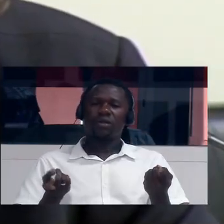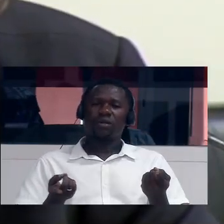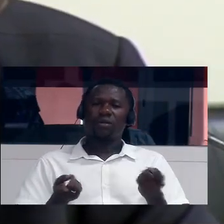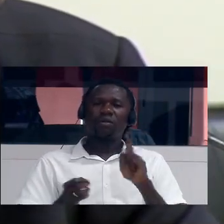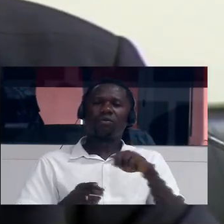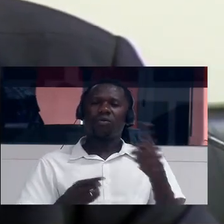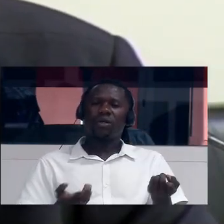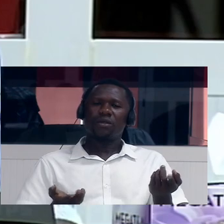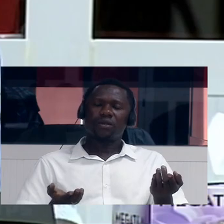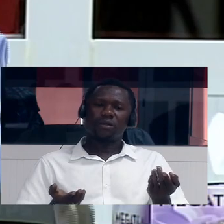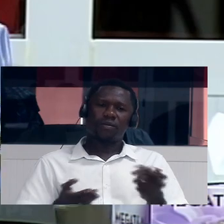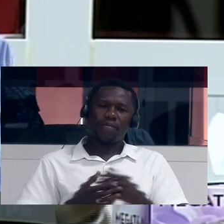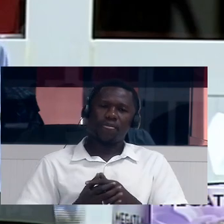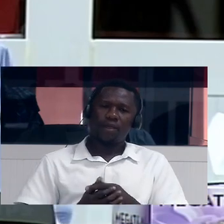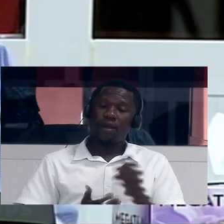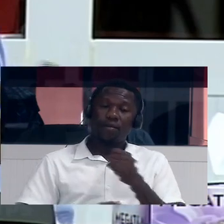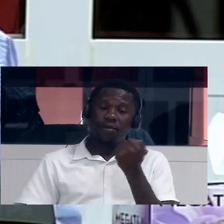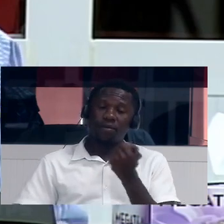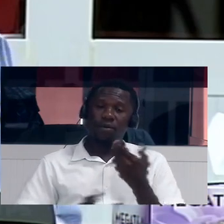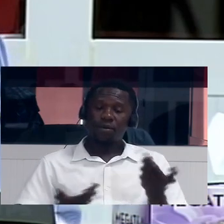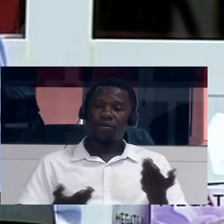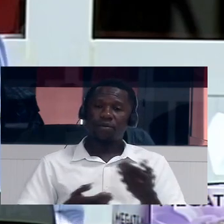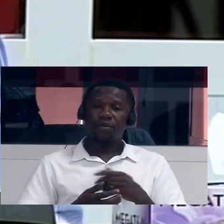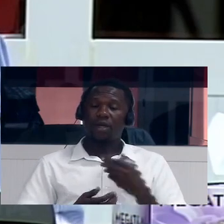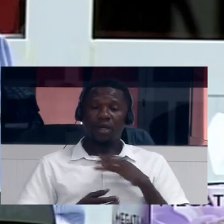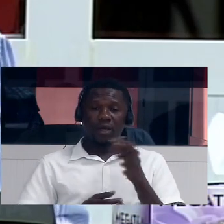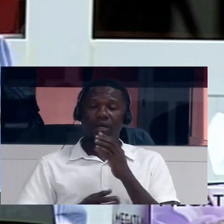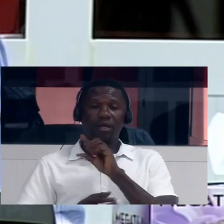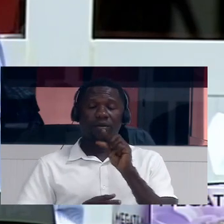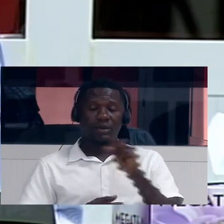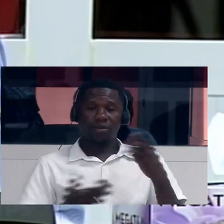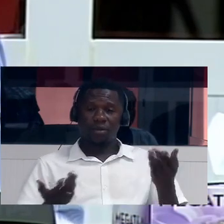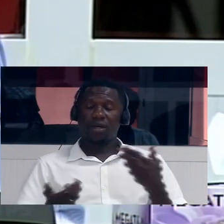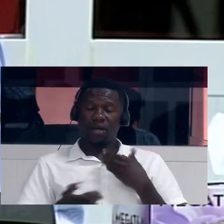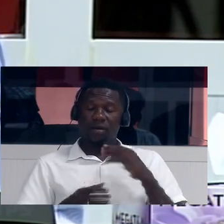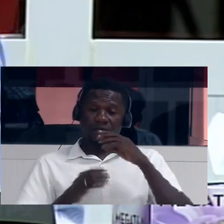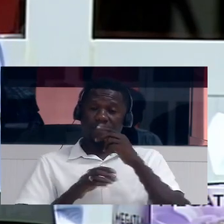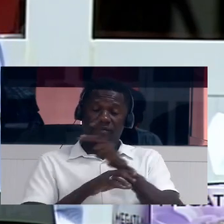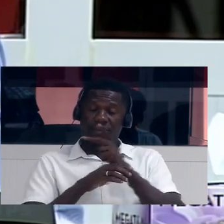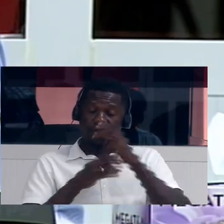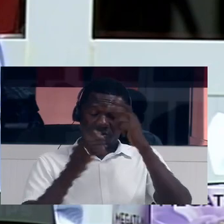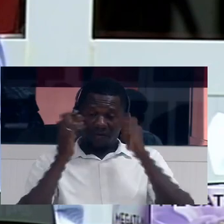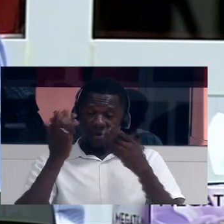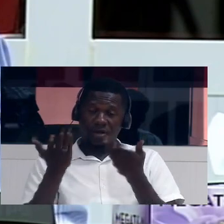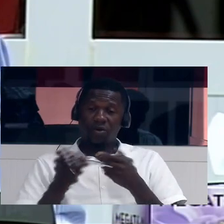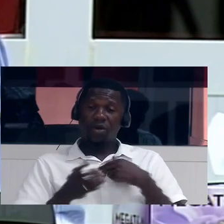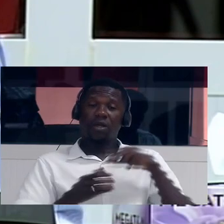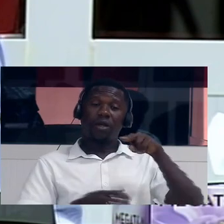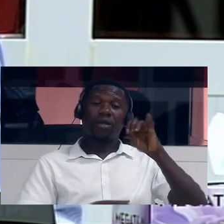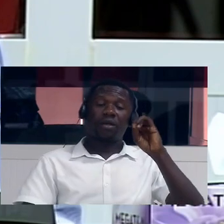For what? And because of, I can name names. I have officers here who were in the